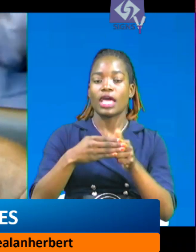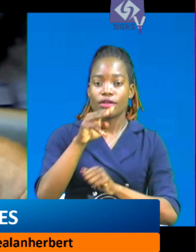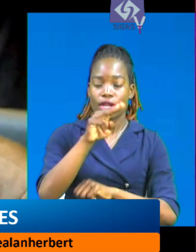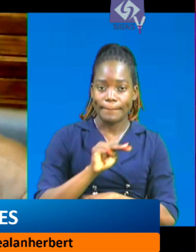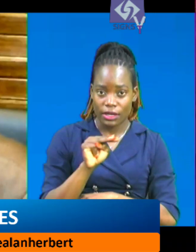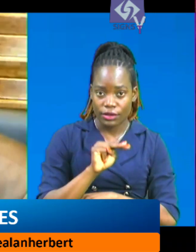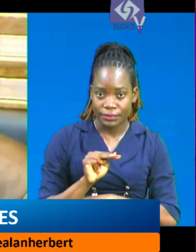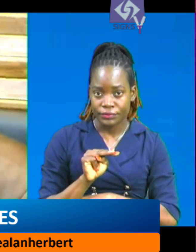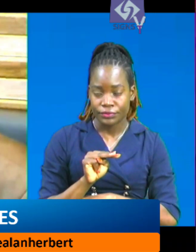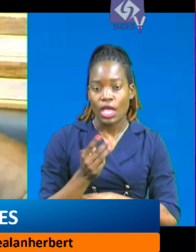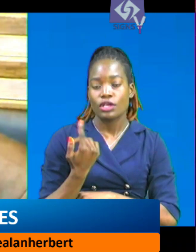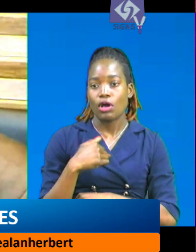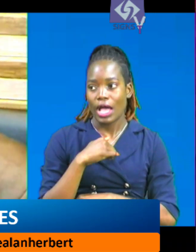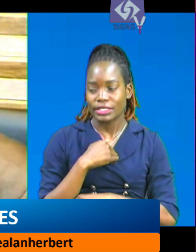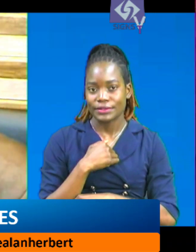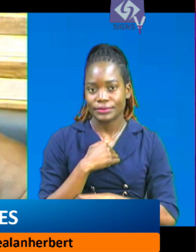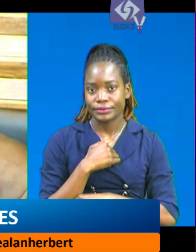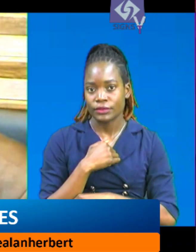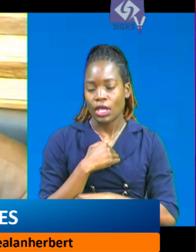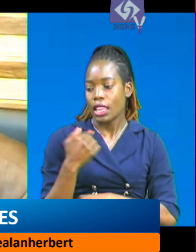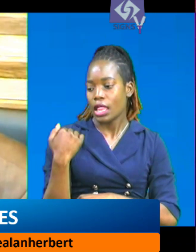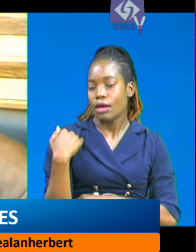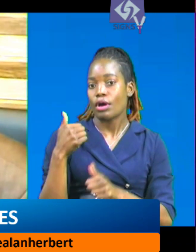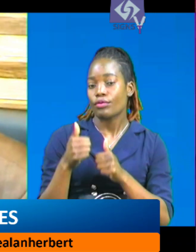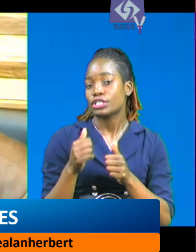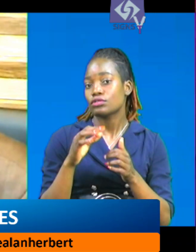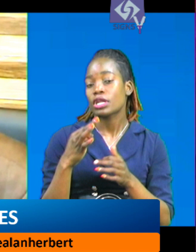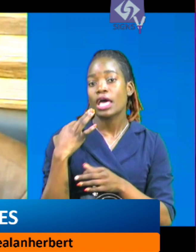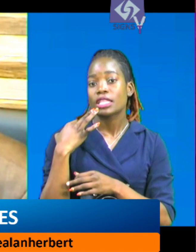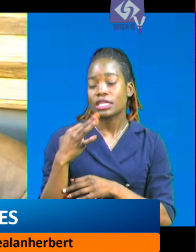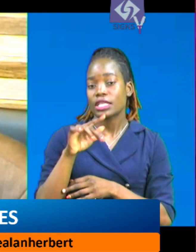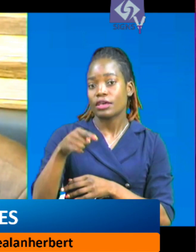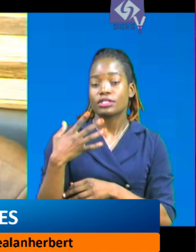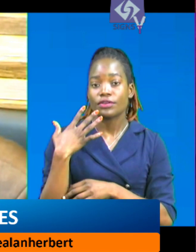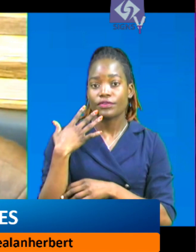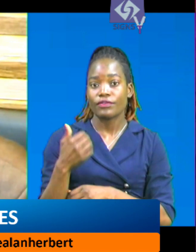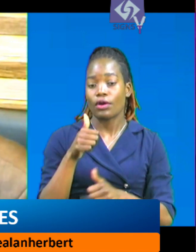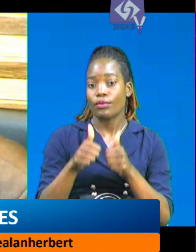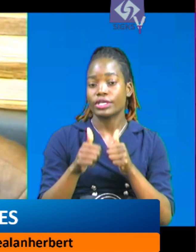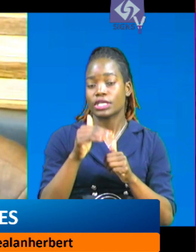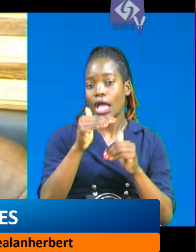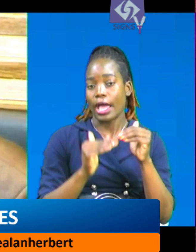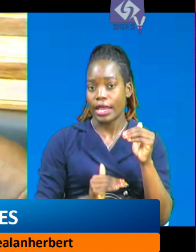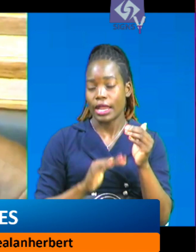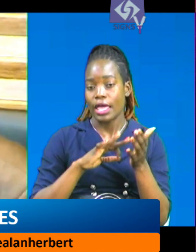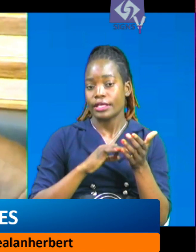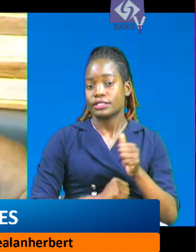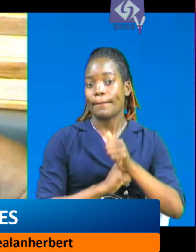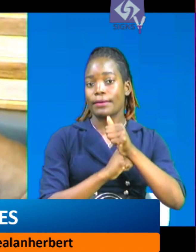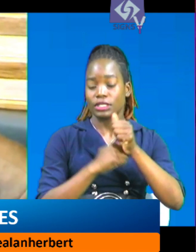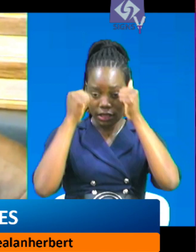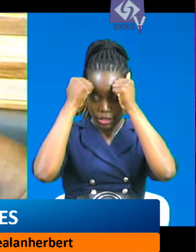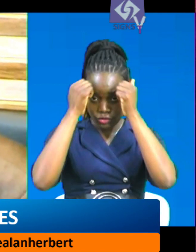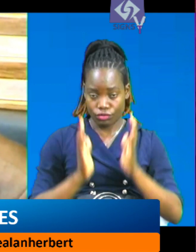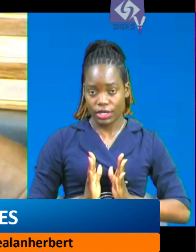come down to a figure which is 3,500, which is actually underfunding